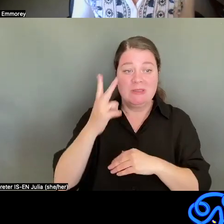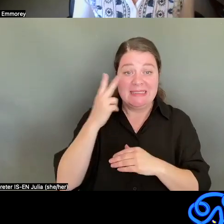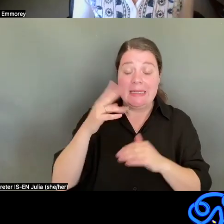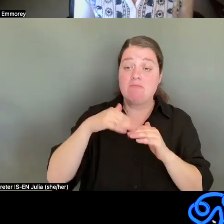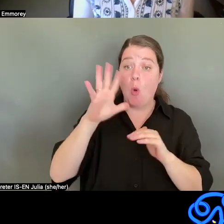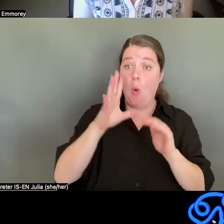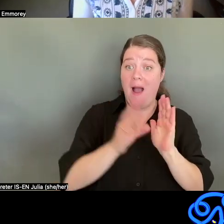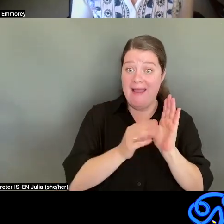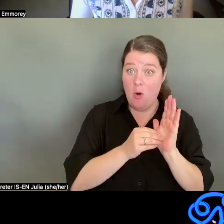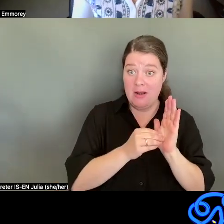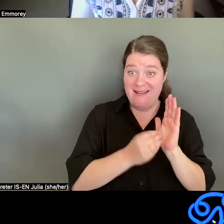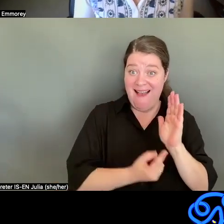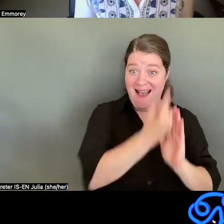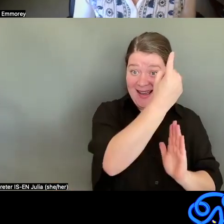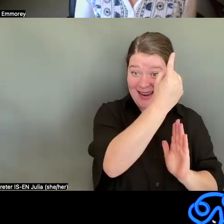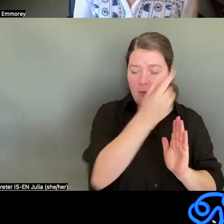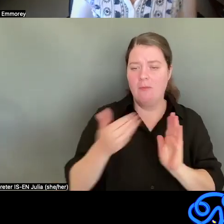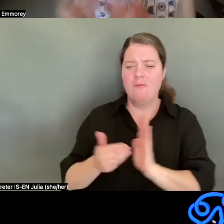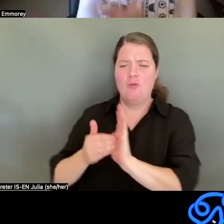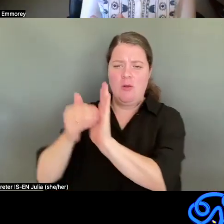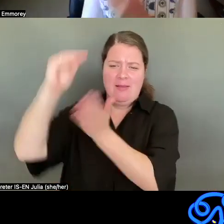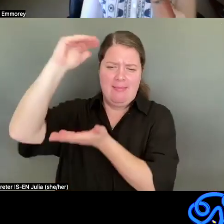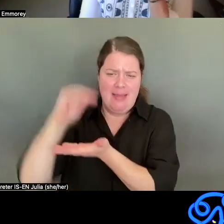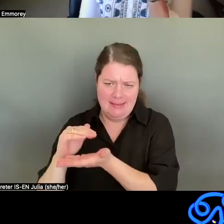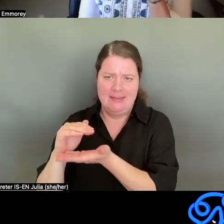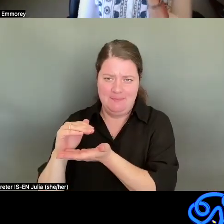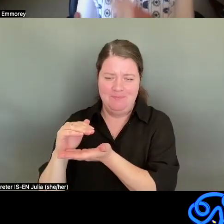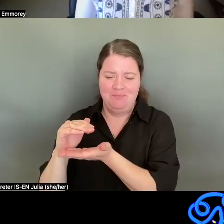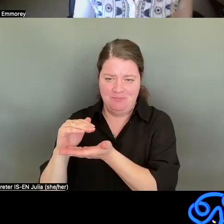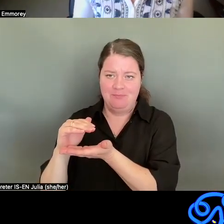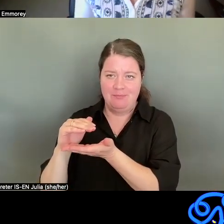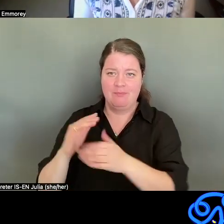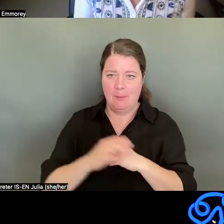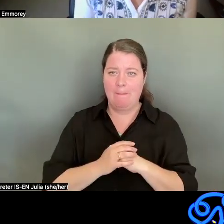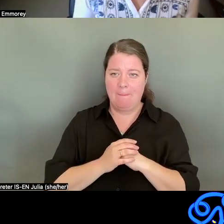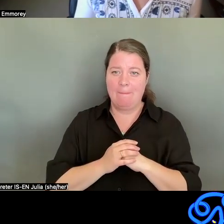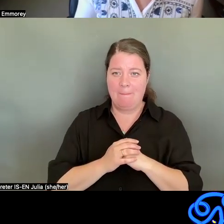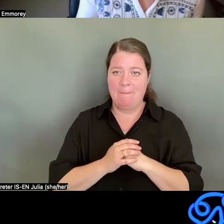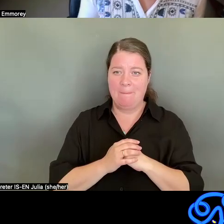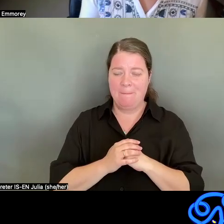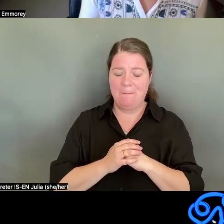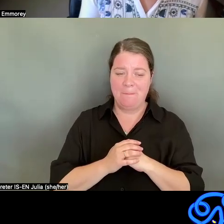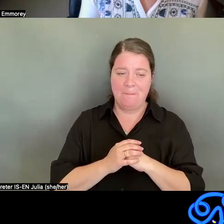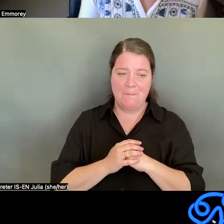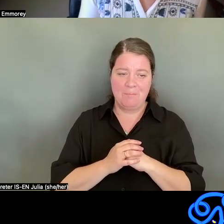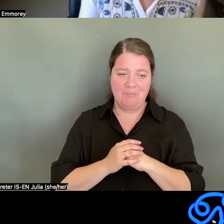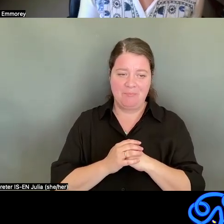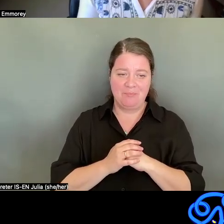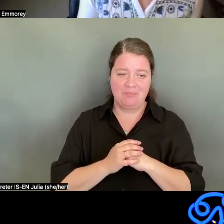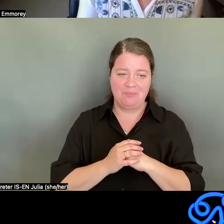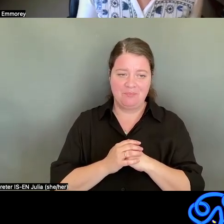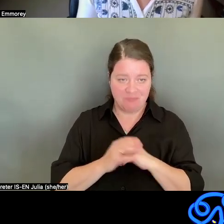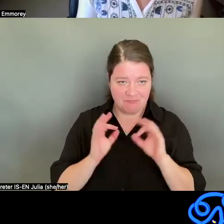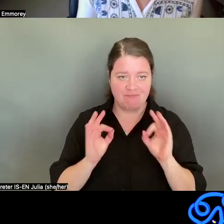be less frequent, or high iconic signs to be less frequent. All right.